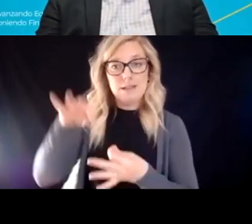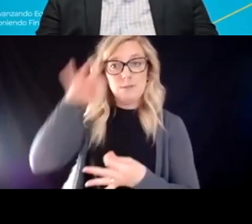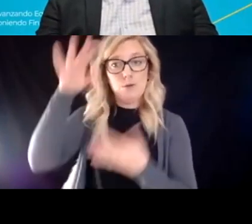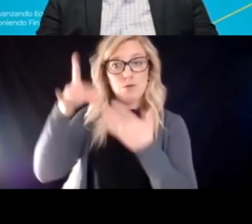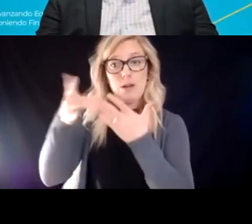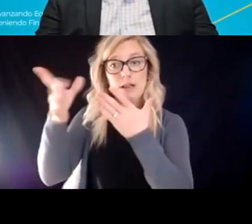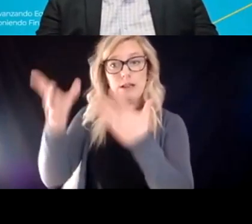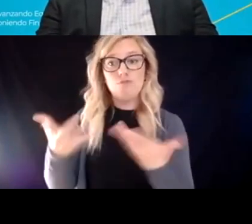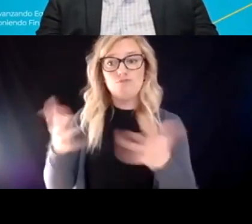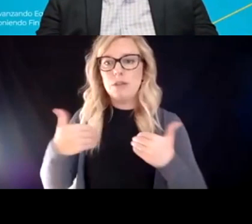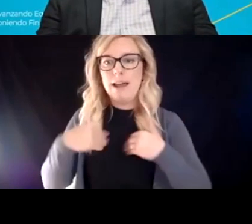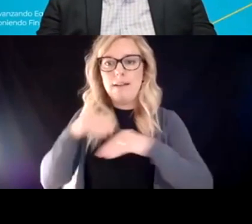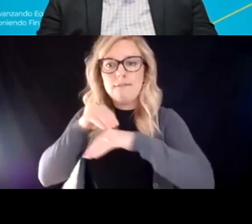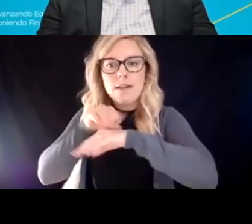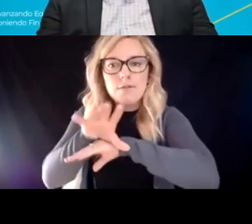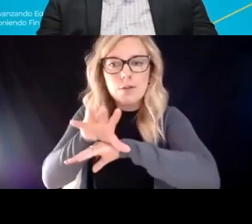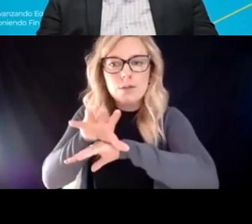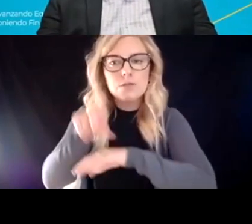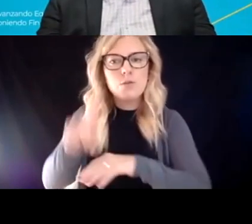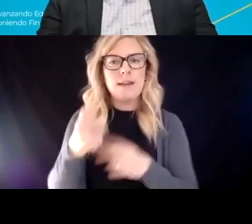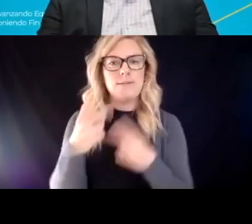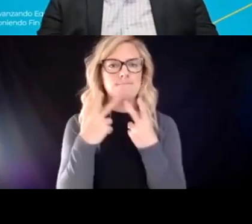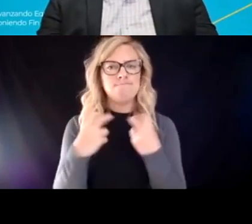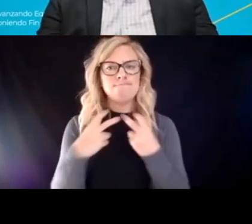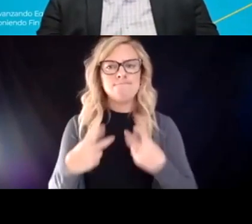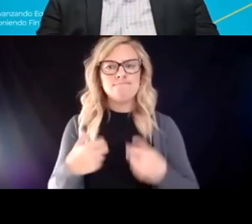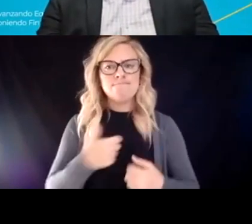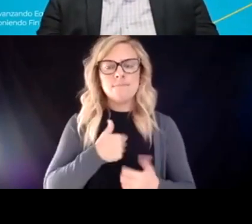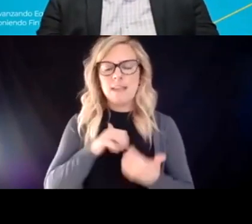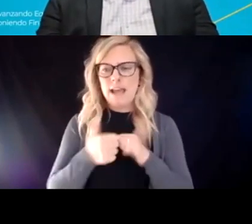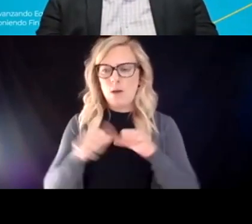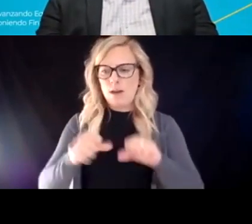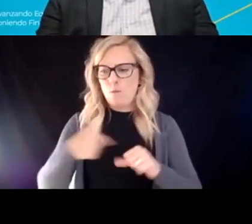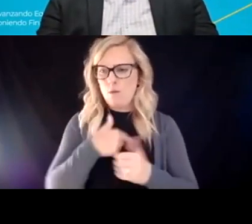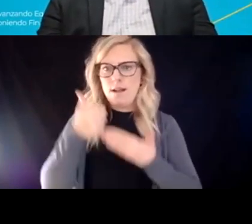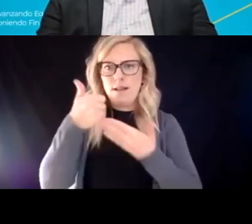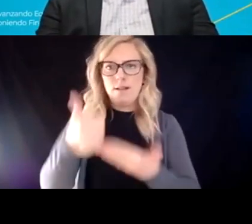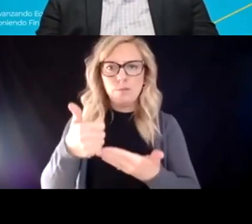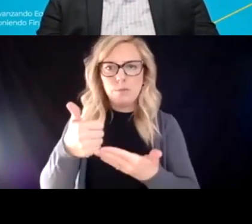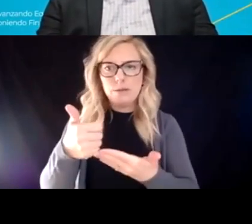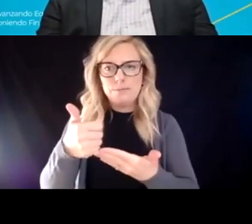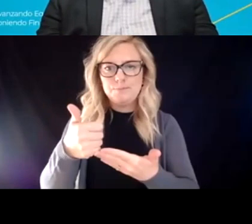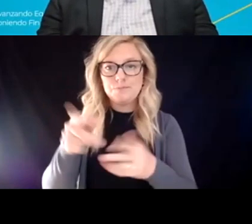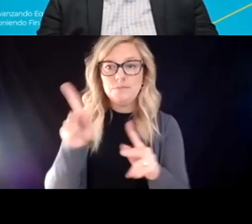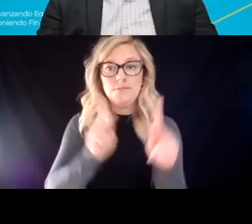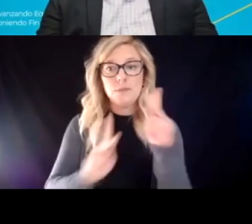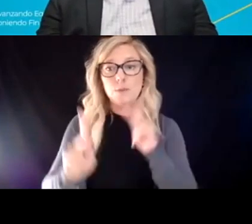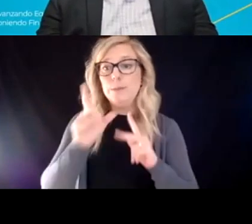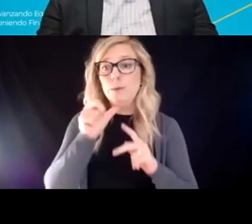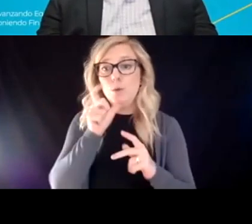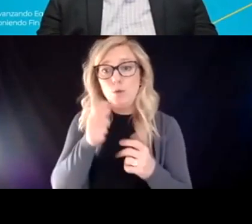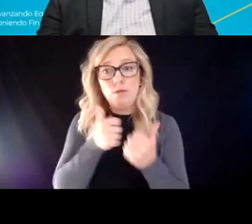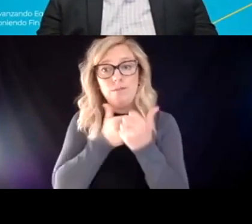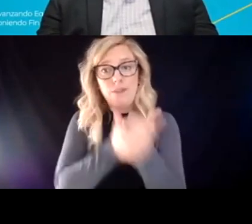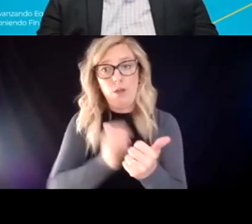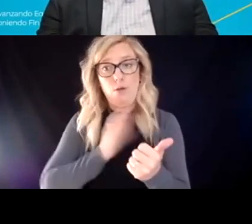and we must ask ourselves, how can we help so that people who express this faith can help us do